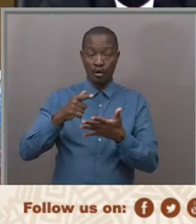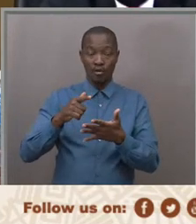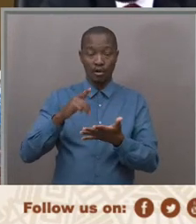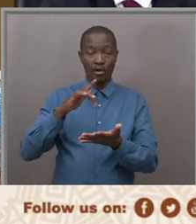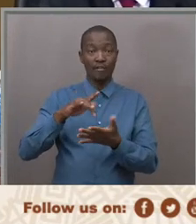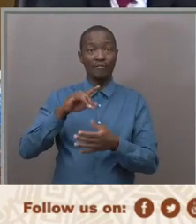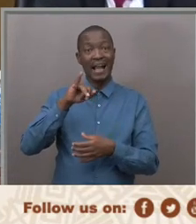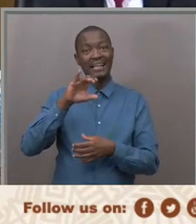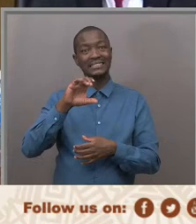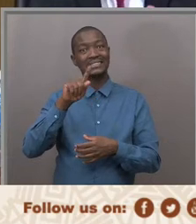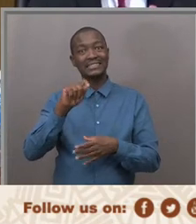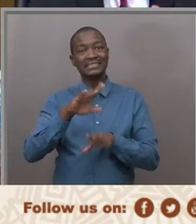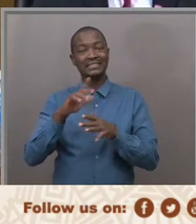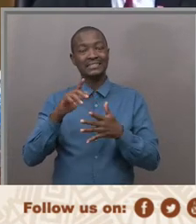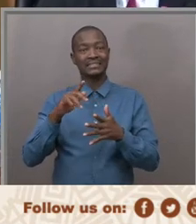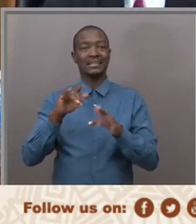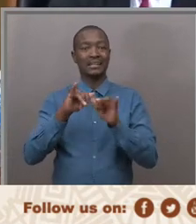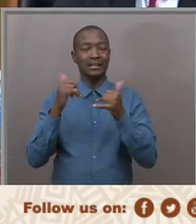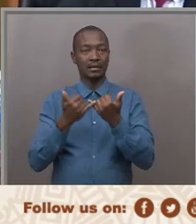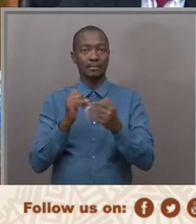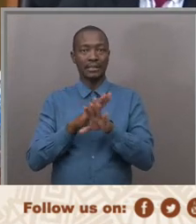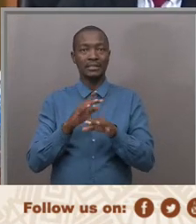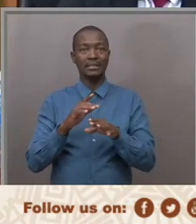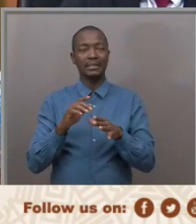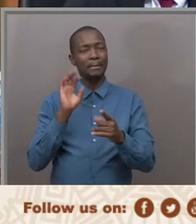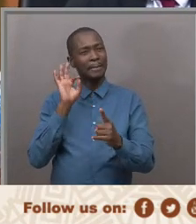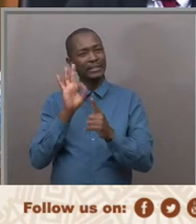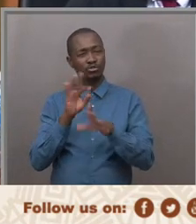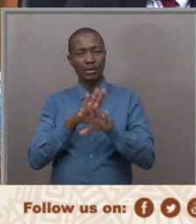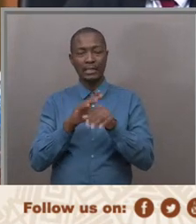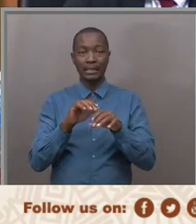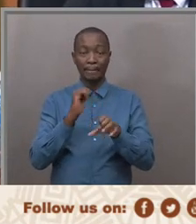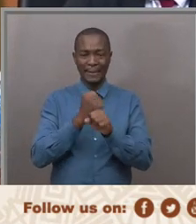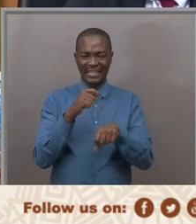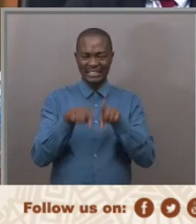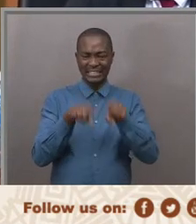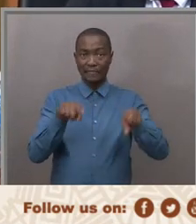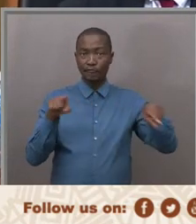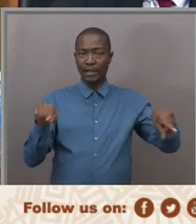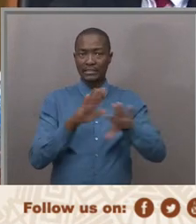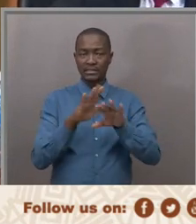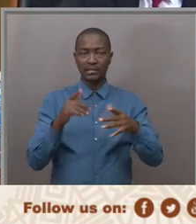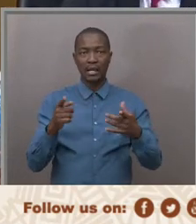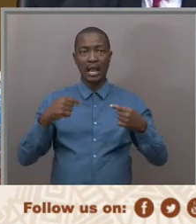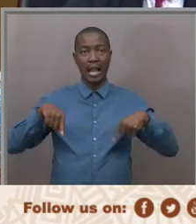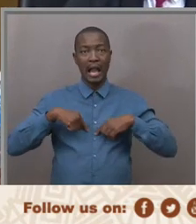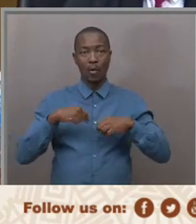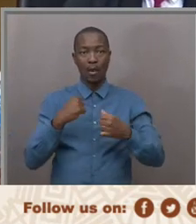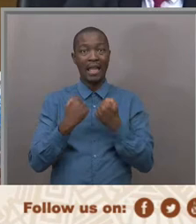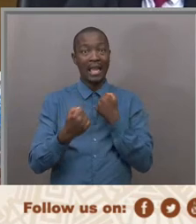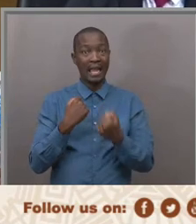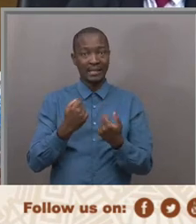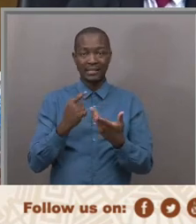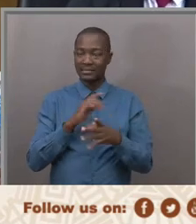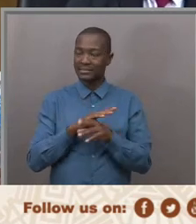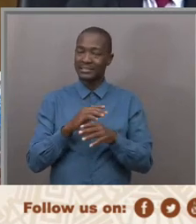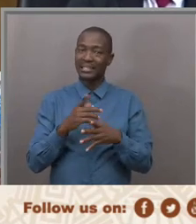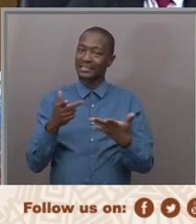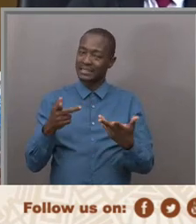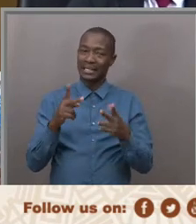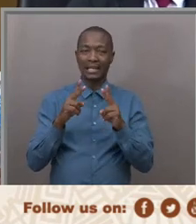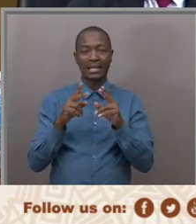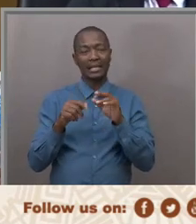energy sector, particularly diversifying our economy, our energy mix, is another critical